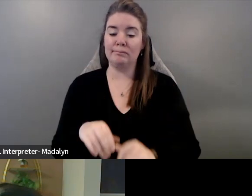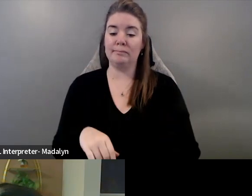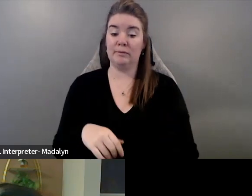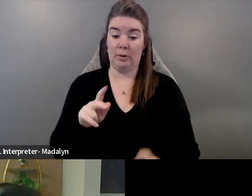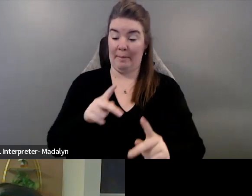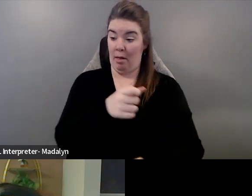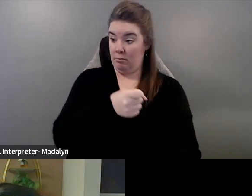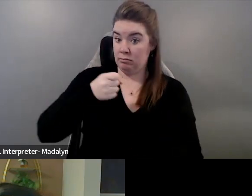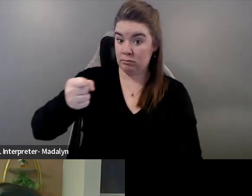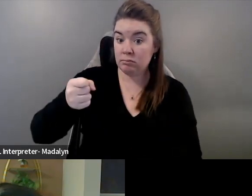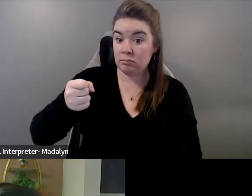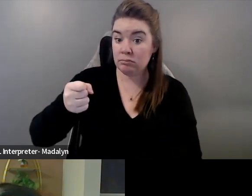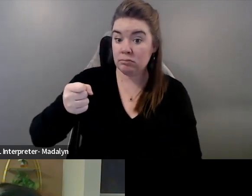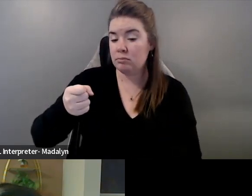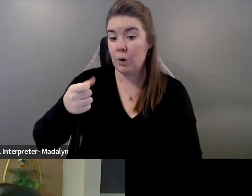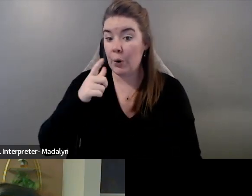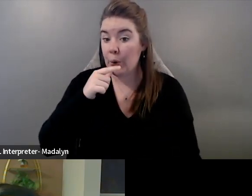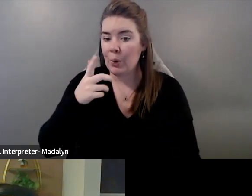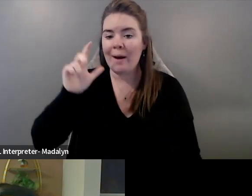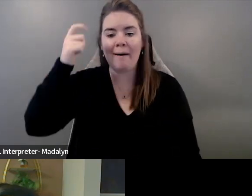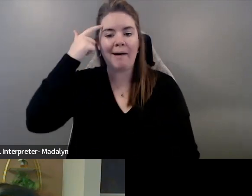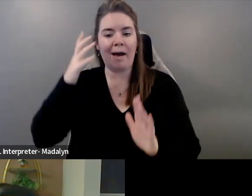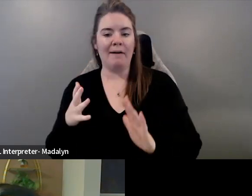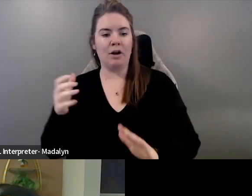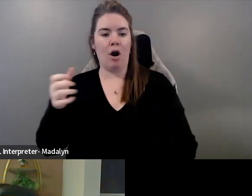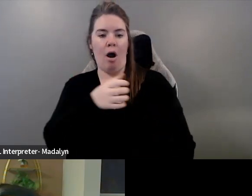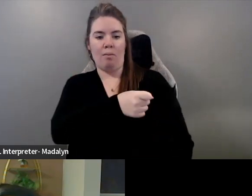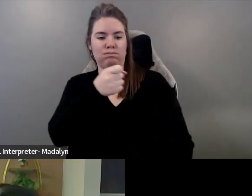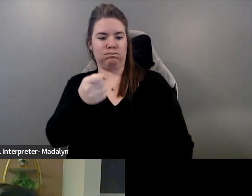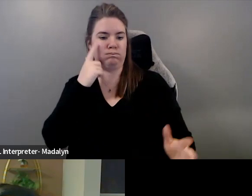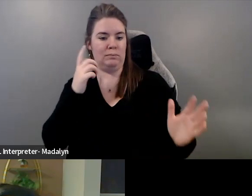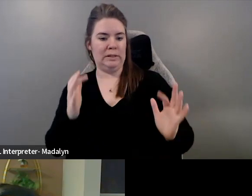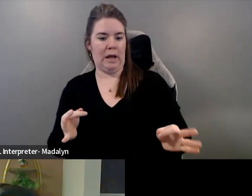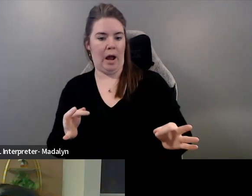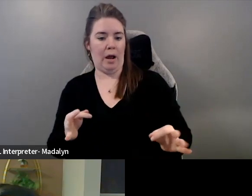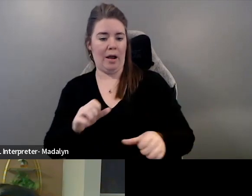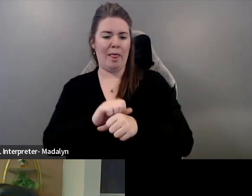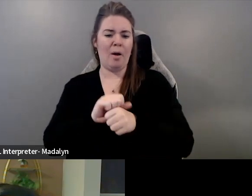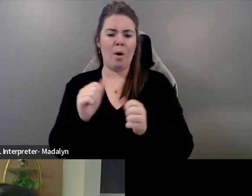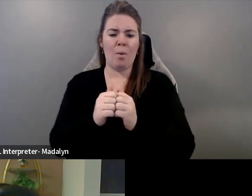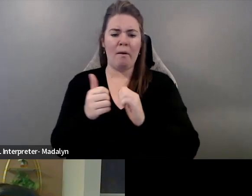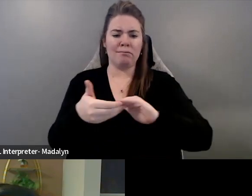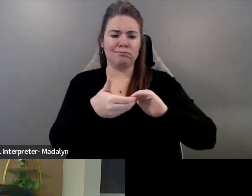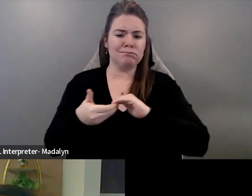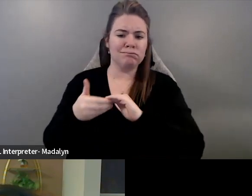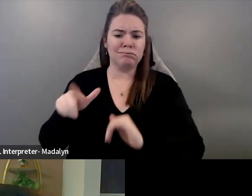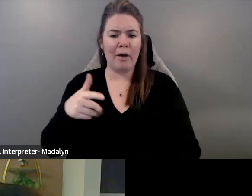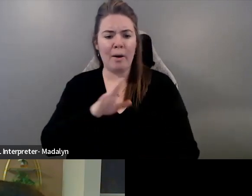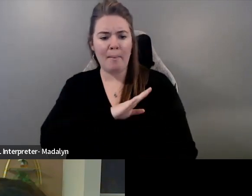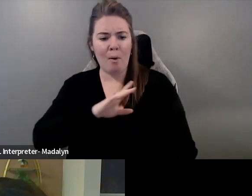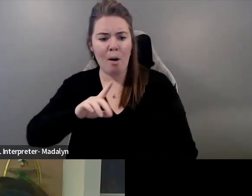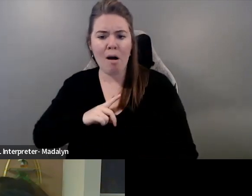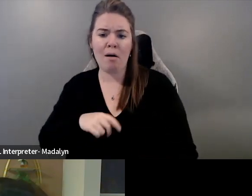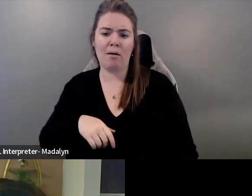SILCs work, partner and collaborate with other boards, councils, and commissions. So we're not just kind of working by ourselves,